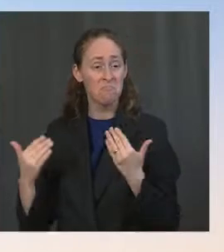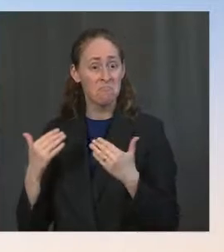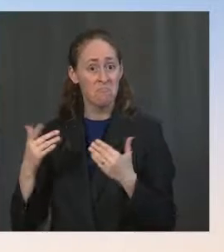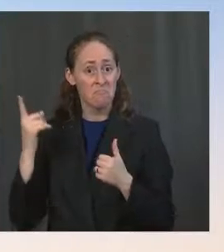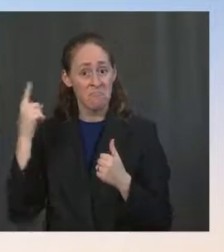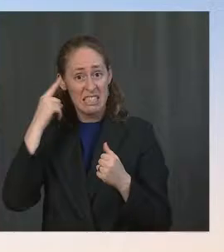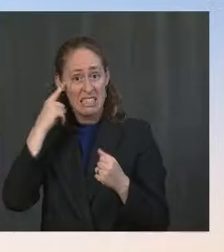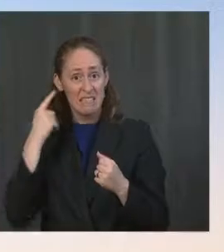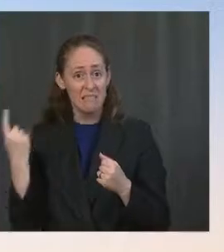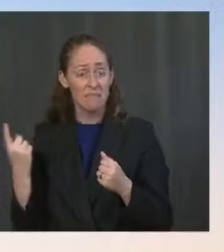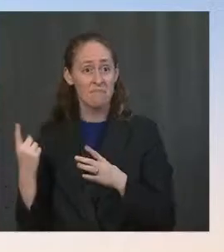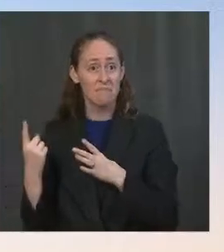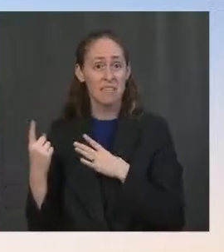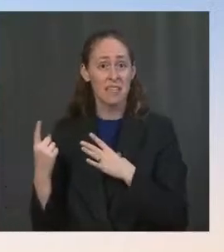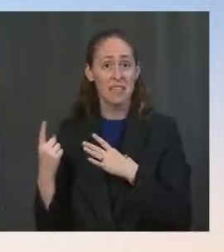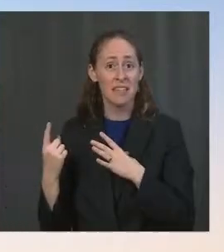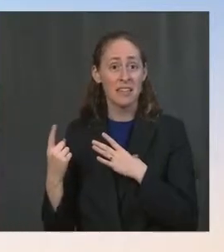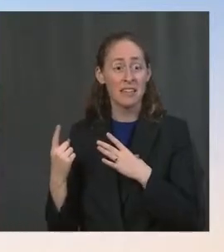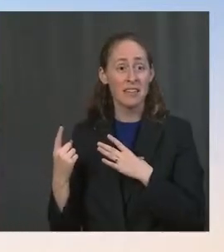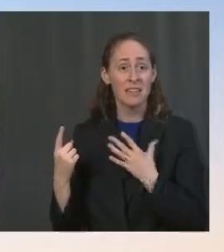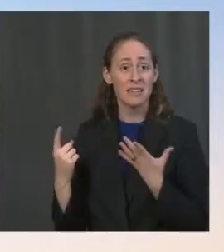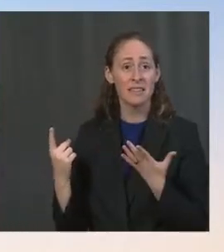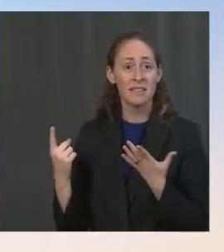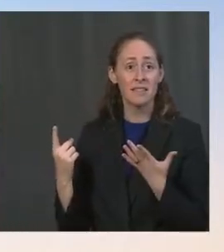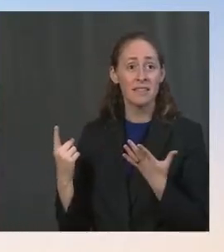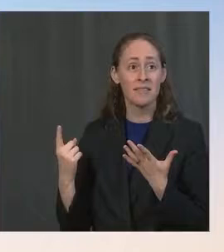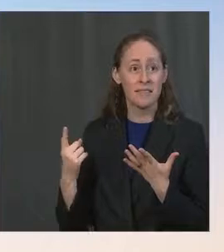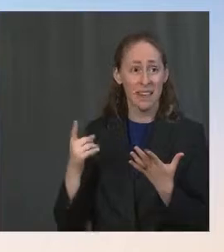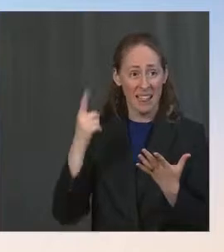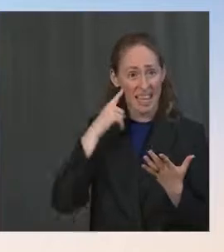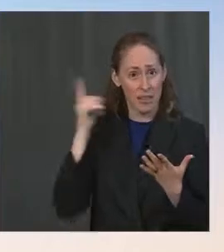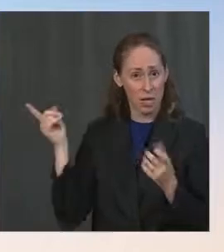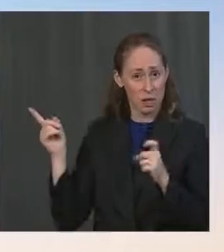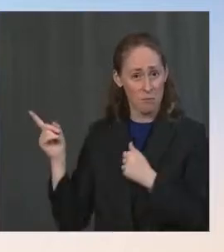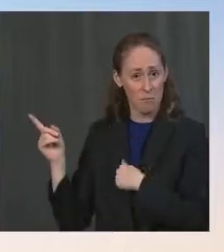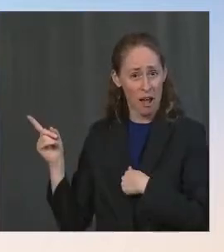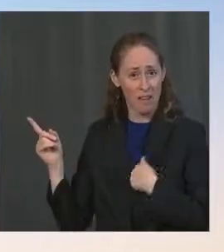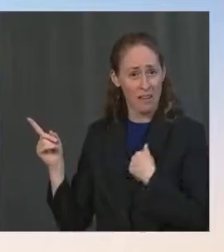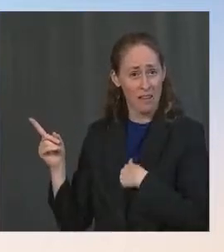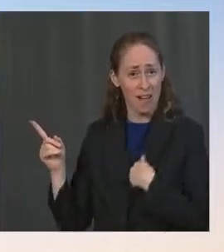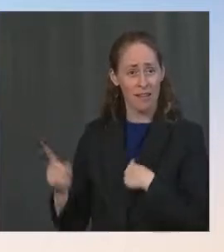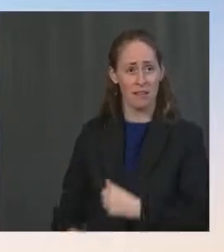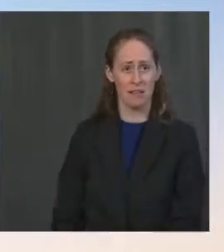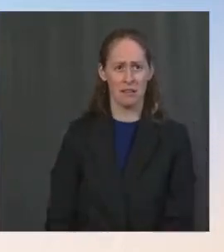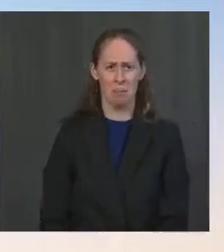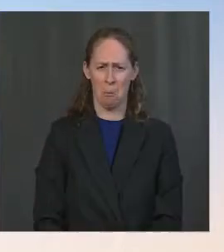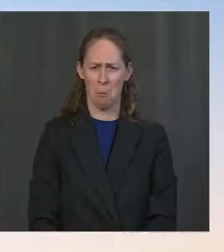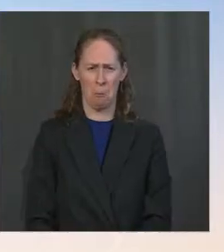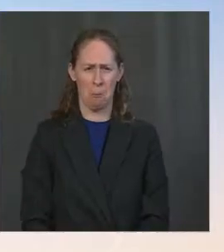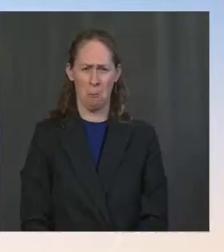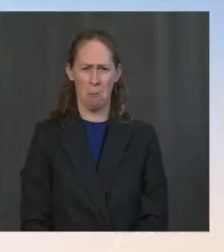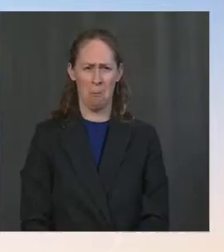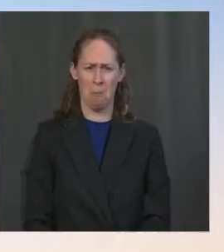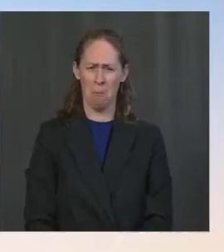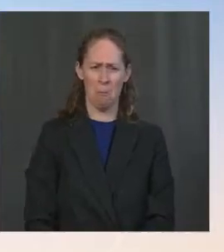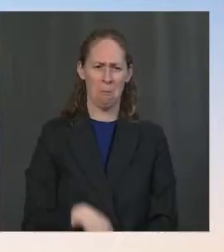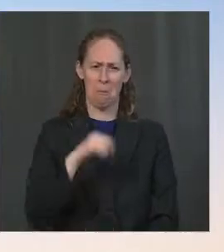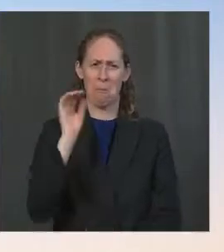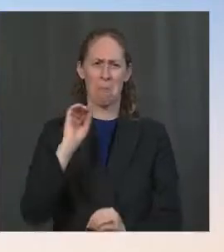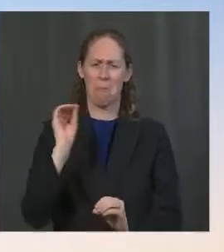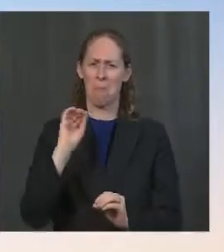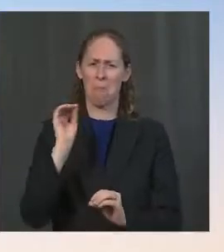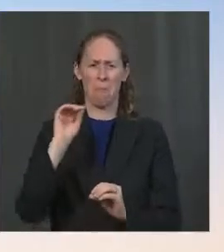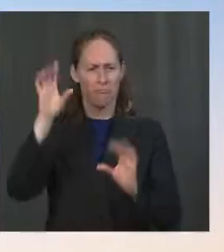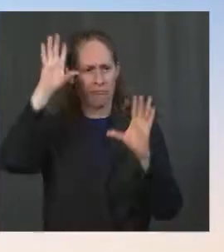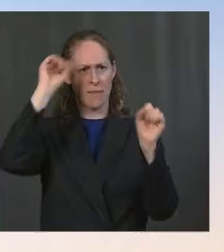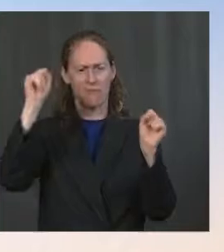him? I don't think we're looking for an apology. I think we're looking for allowing the president to continue to address multiple crises